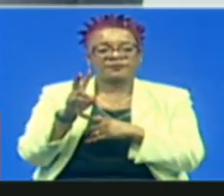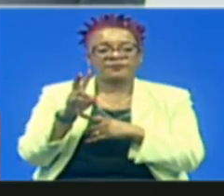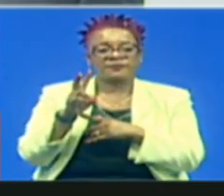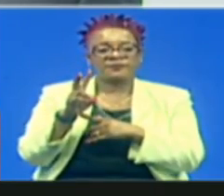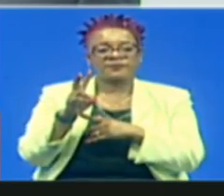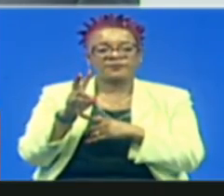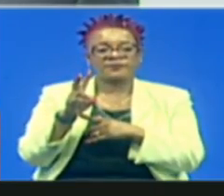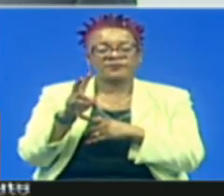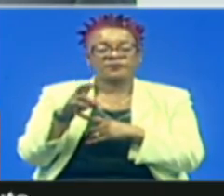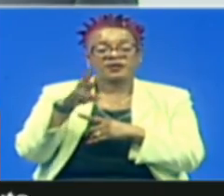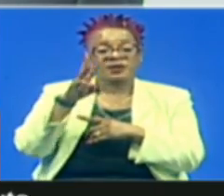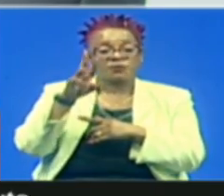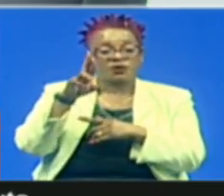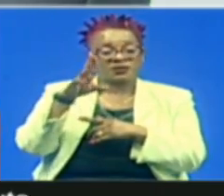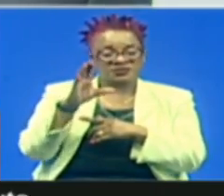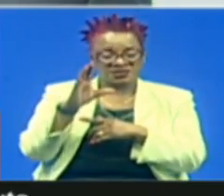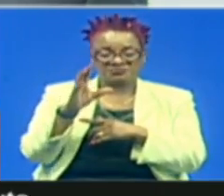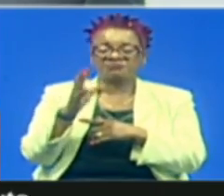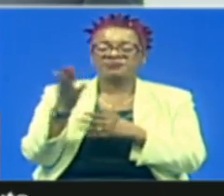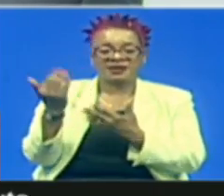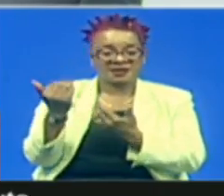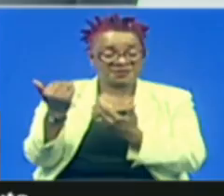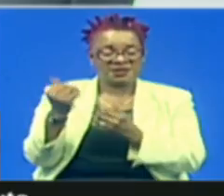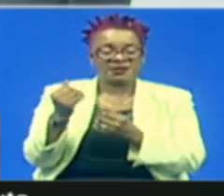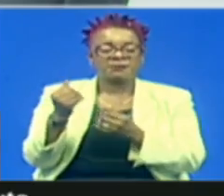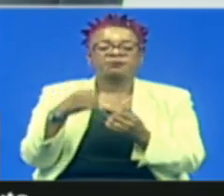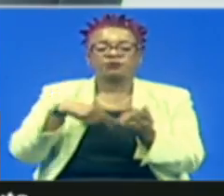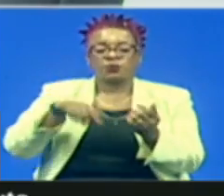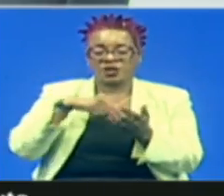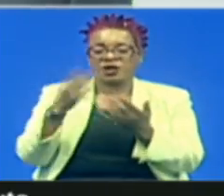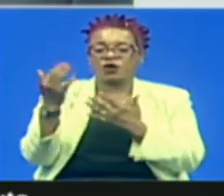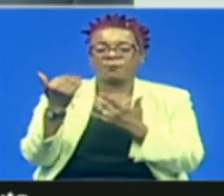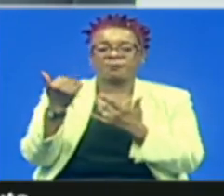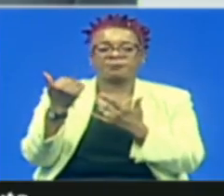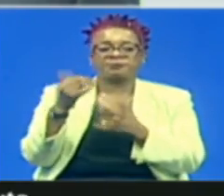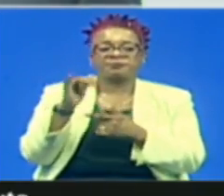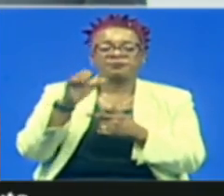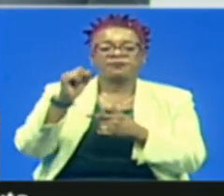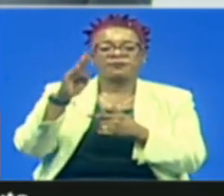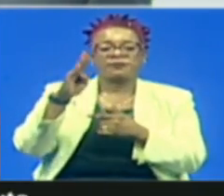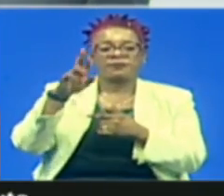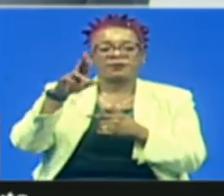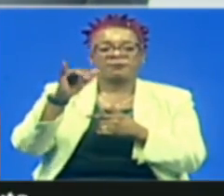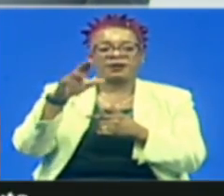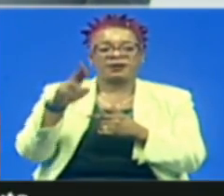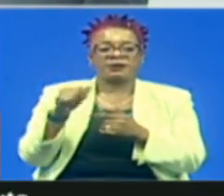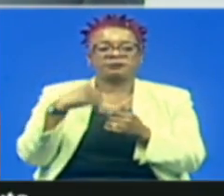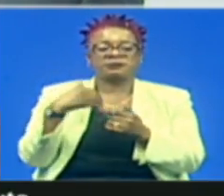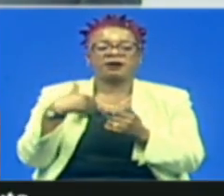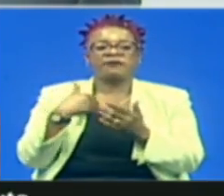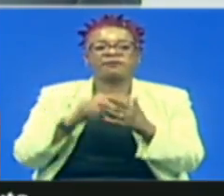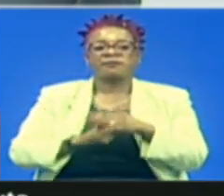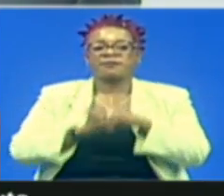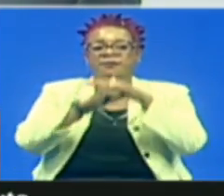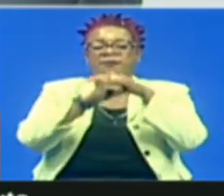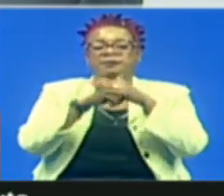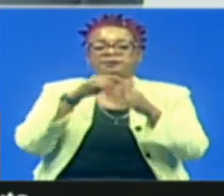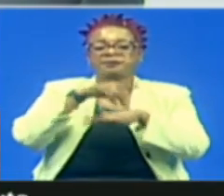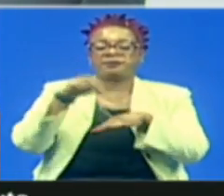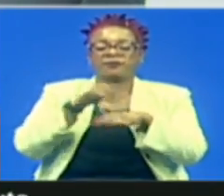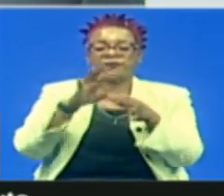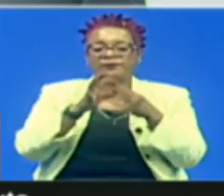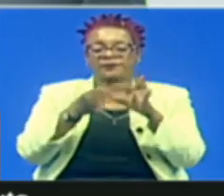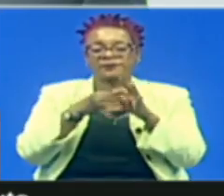The WRC is coming home, hopefully. And Kenyan Winter Olympian Sabrina Wanjiku has received a boost after the National Olympic Committee of